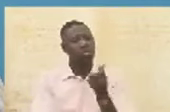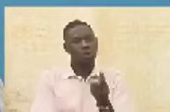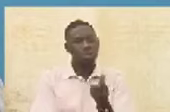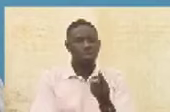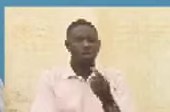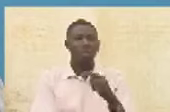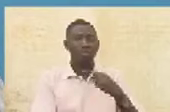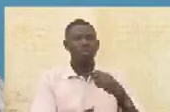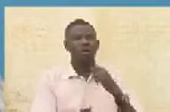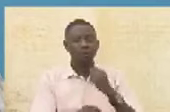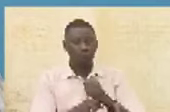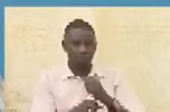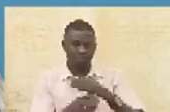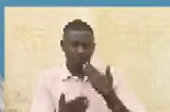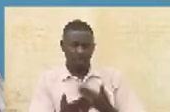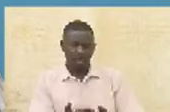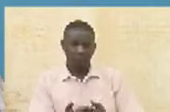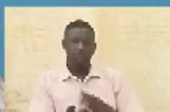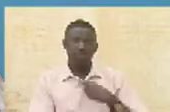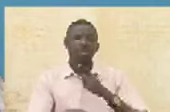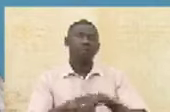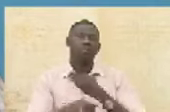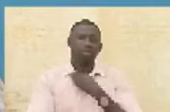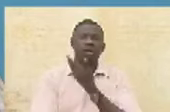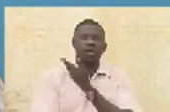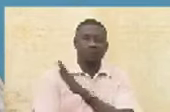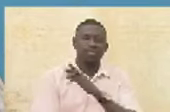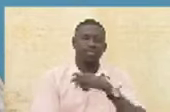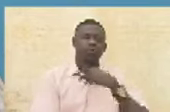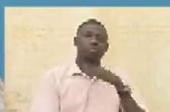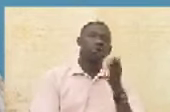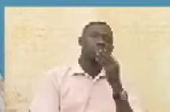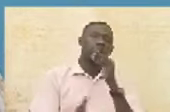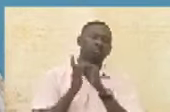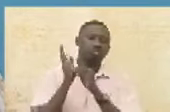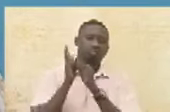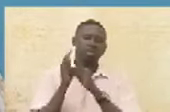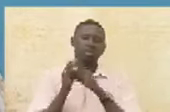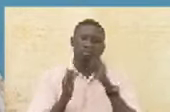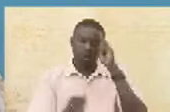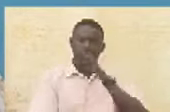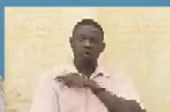after just cooking the salt, that's the time I left for treatment.